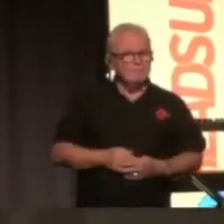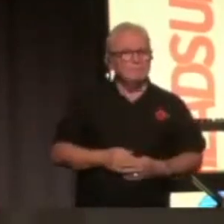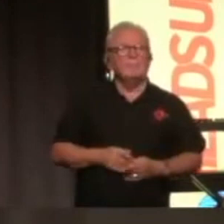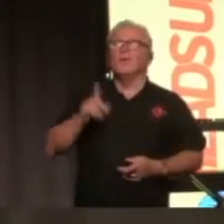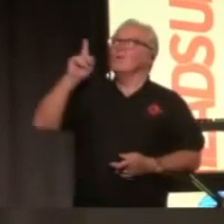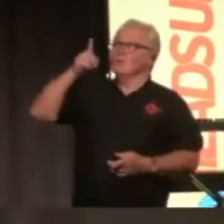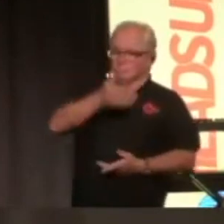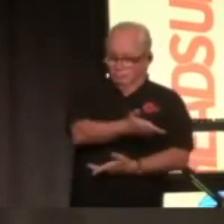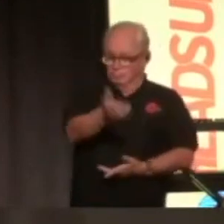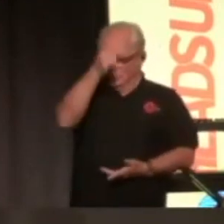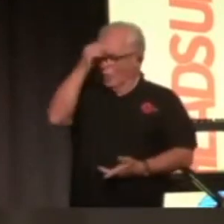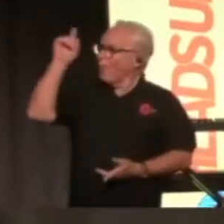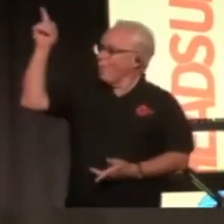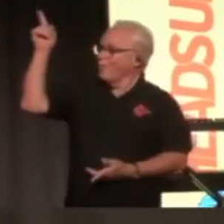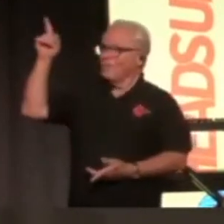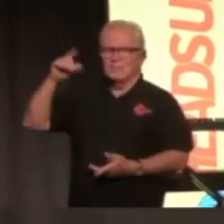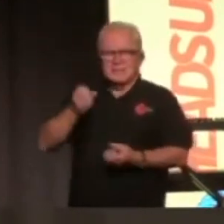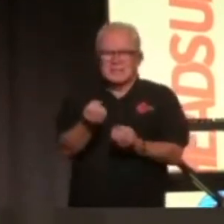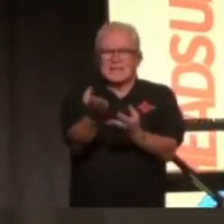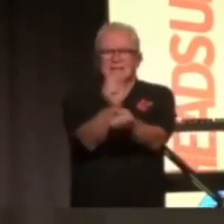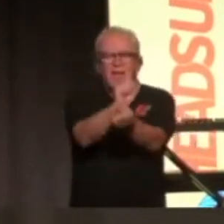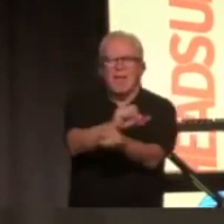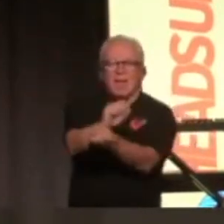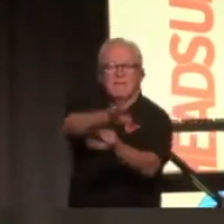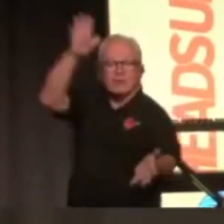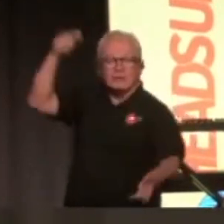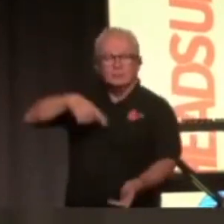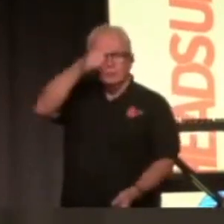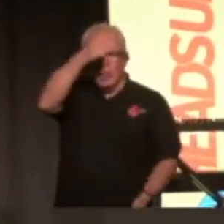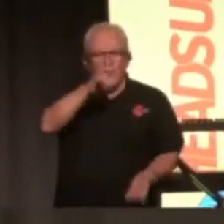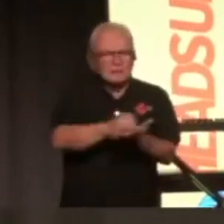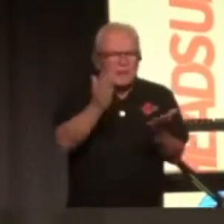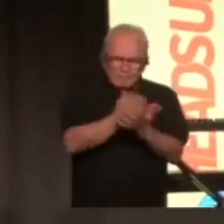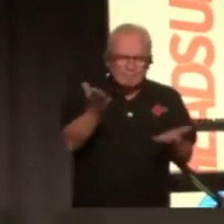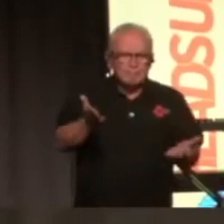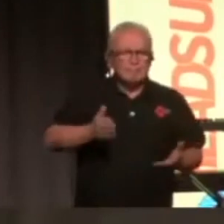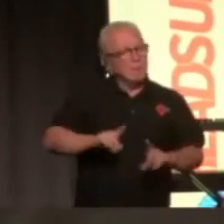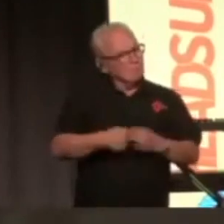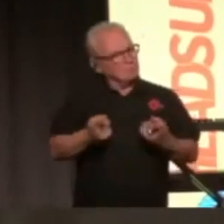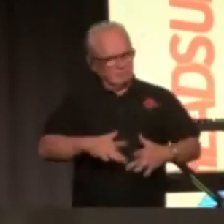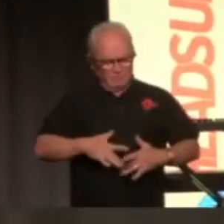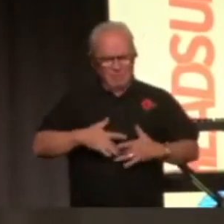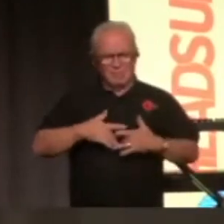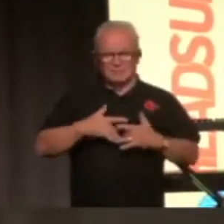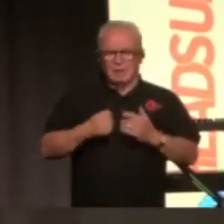You know that He sets captives free. You know that. But the feelings